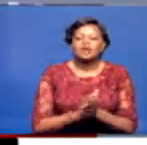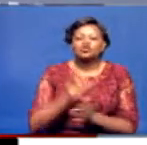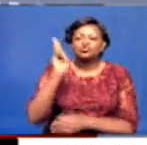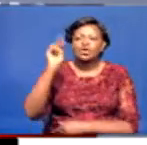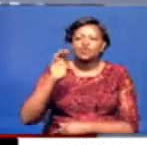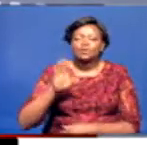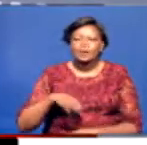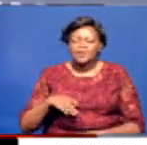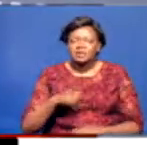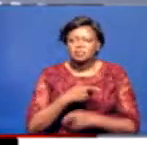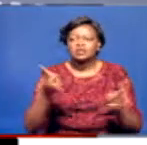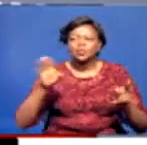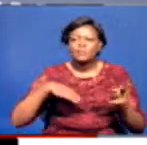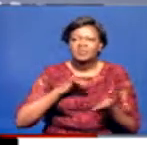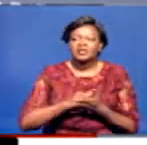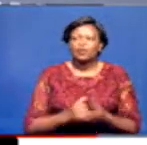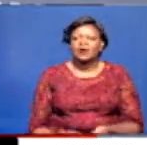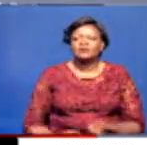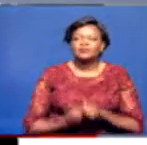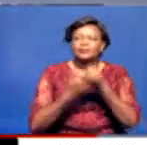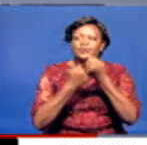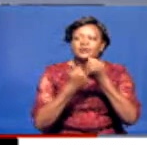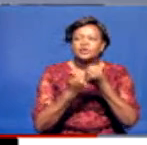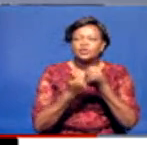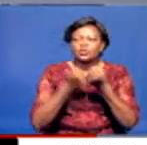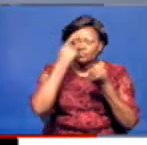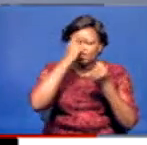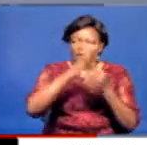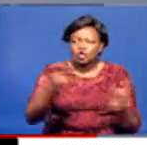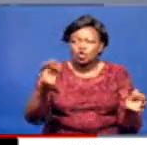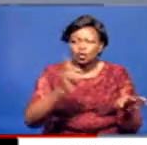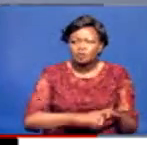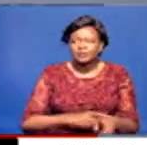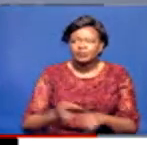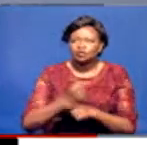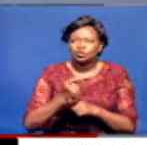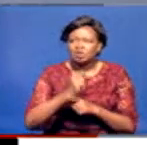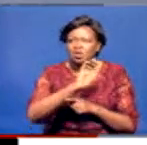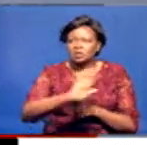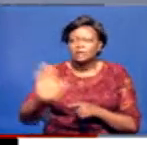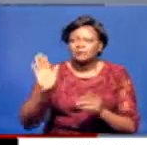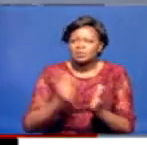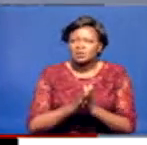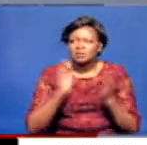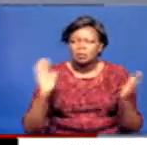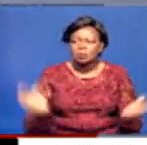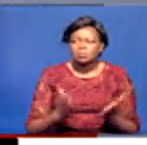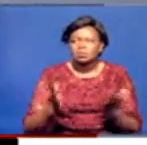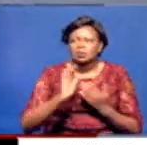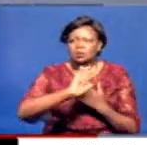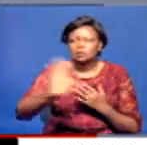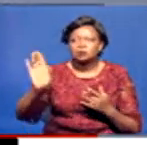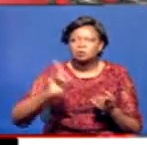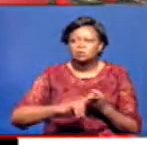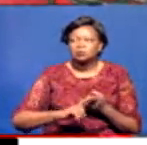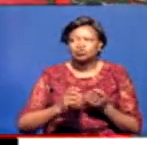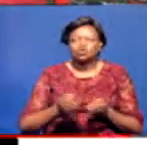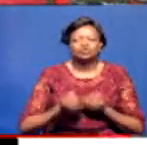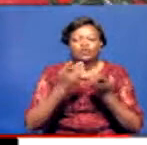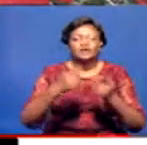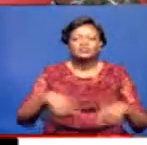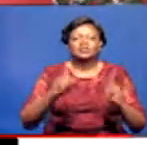we have worked with for a long time, training them and encouraging them to offer